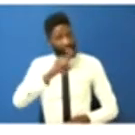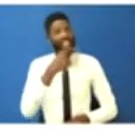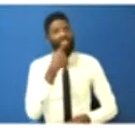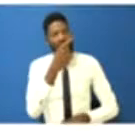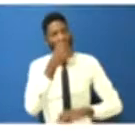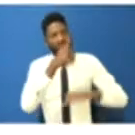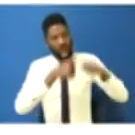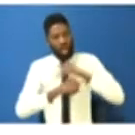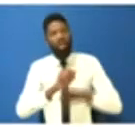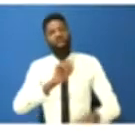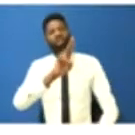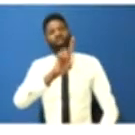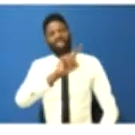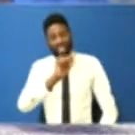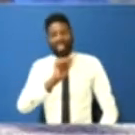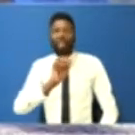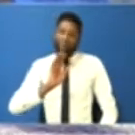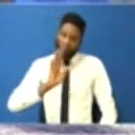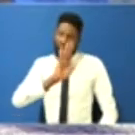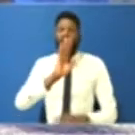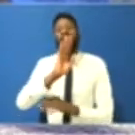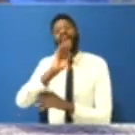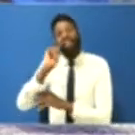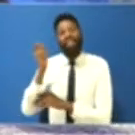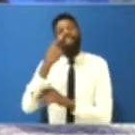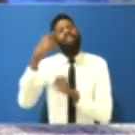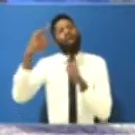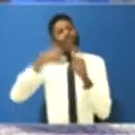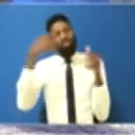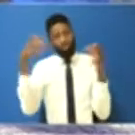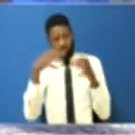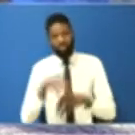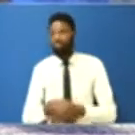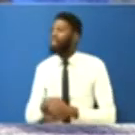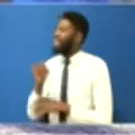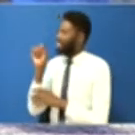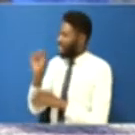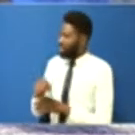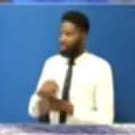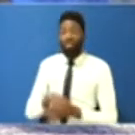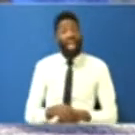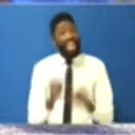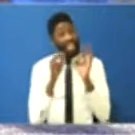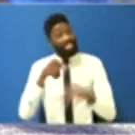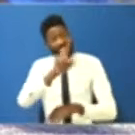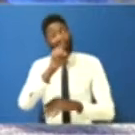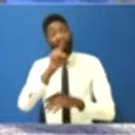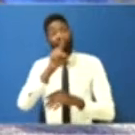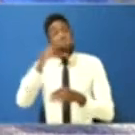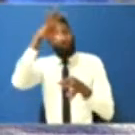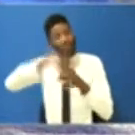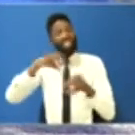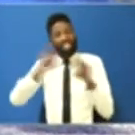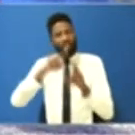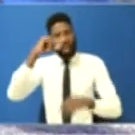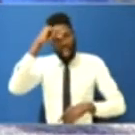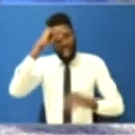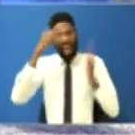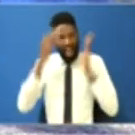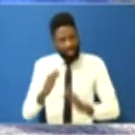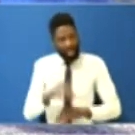uda under kenya kwanzaa yes if you are elected as governor how much of a